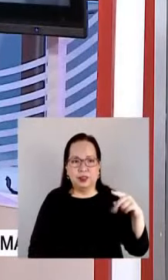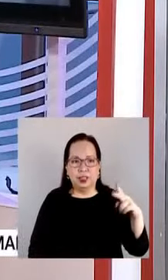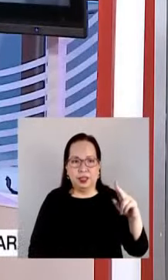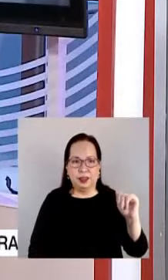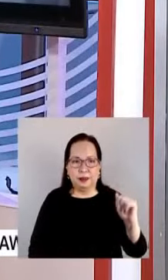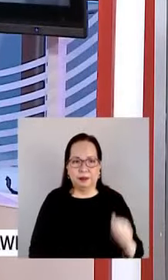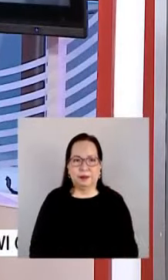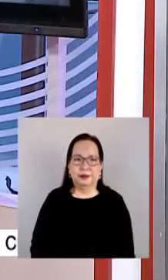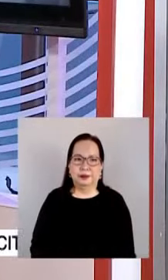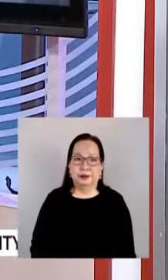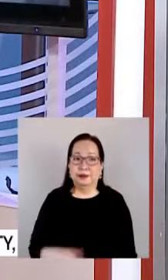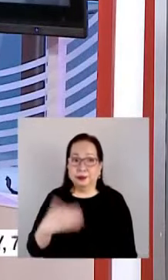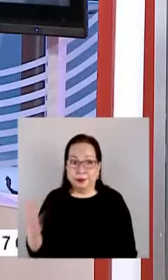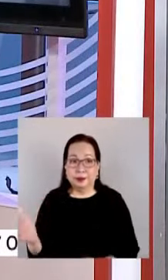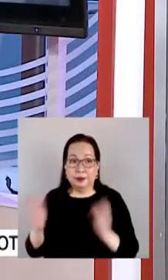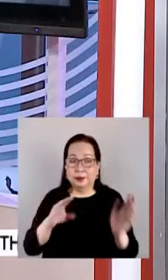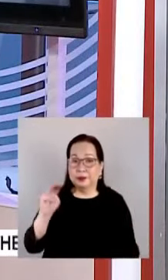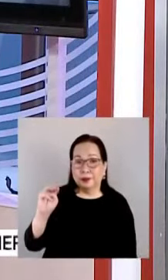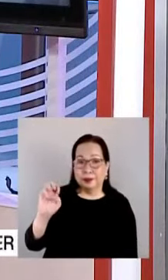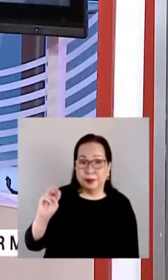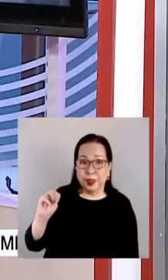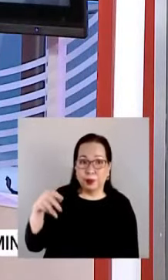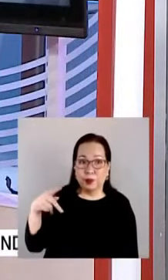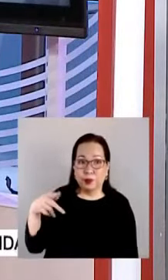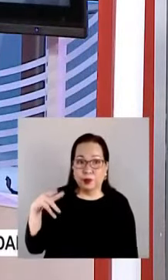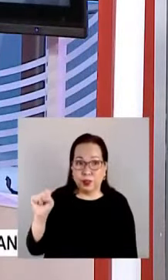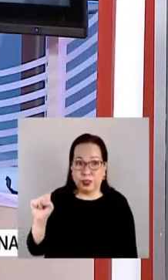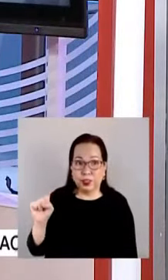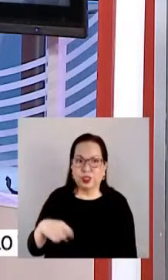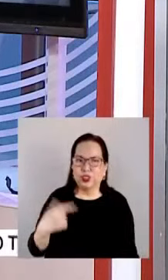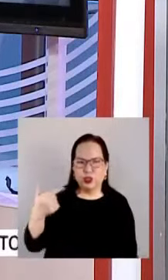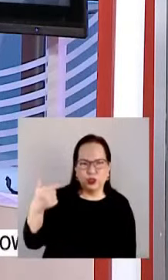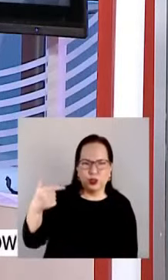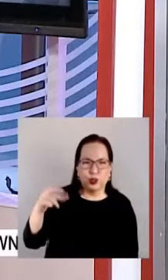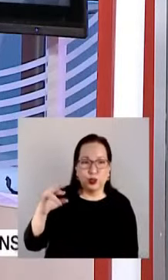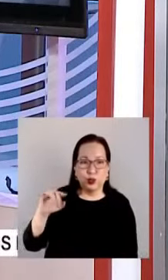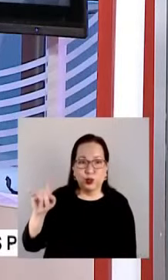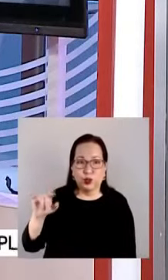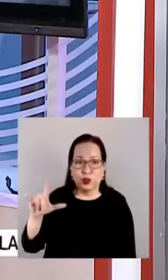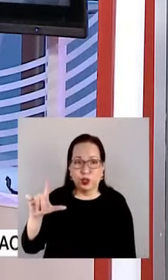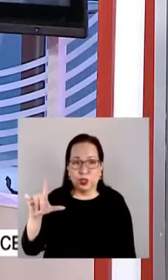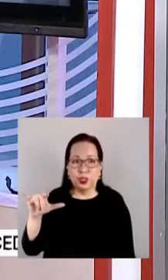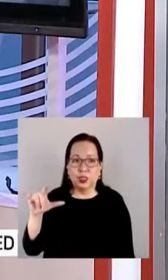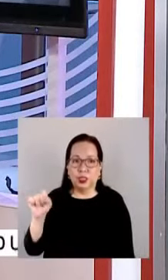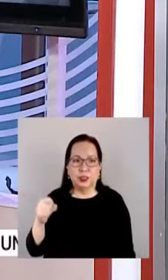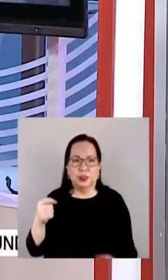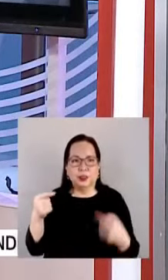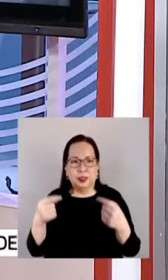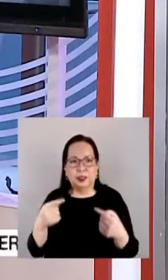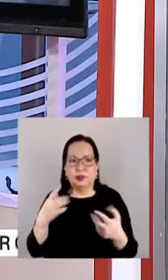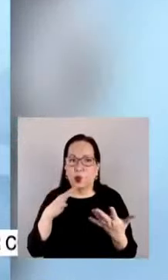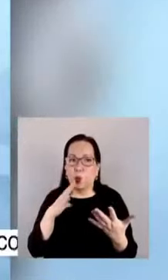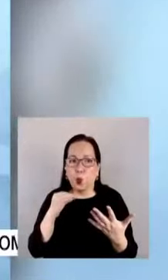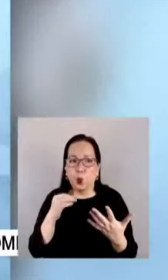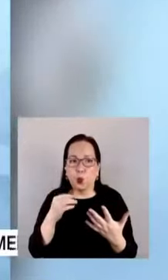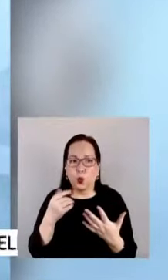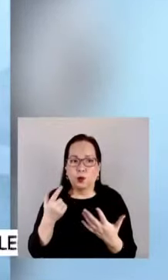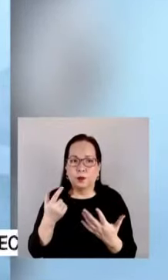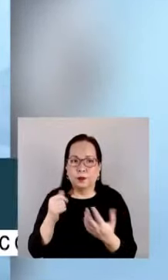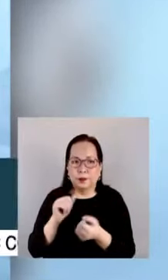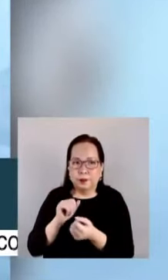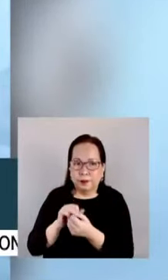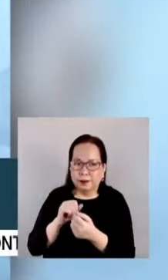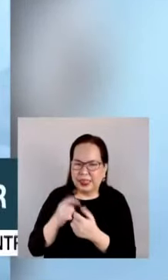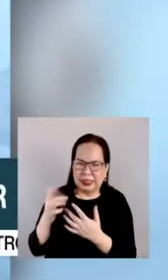Over in Memphis, the Grizzlies are now up 3-2 in their series against the Minnesota Timberwolves, thanks to their superstar Ja Morant.